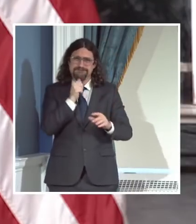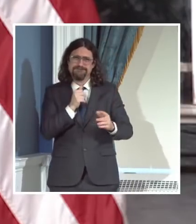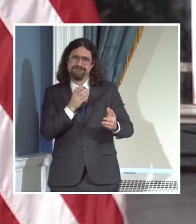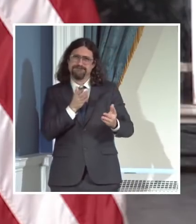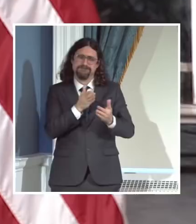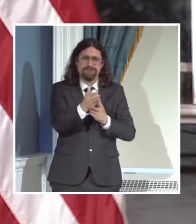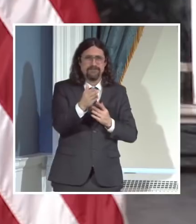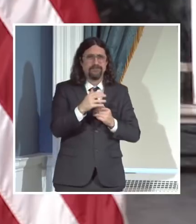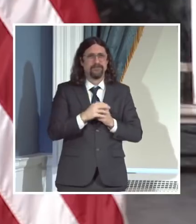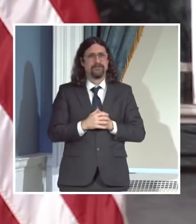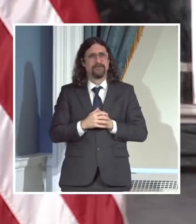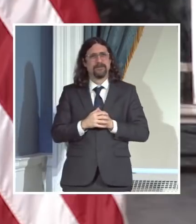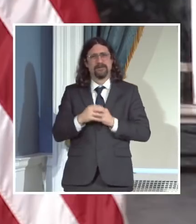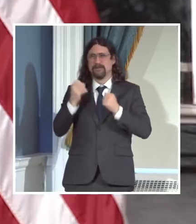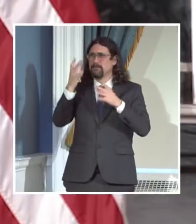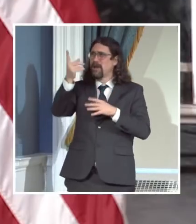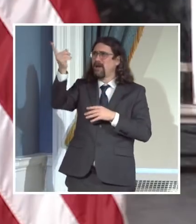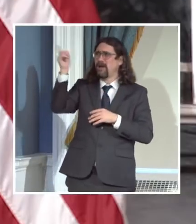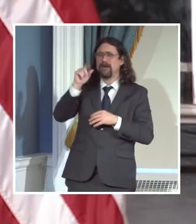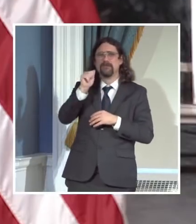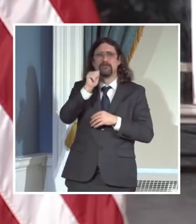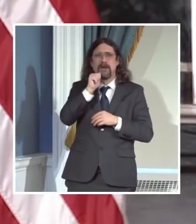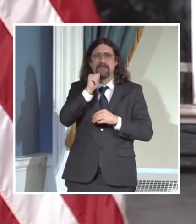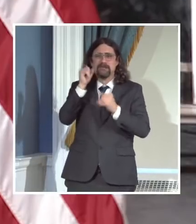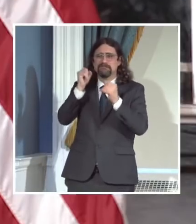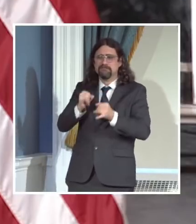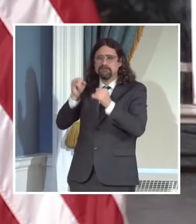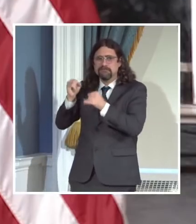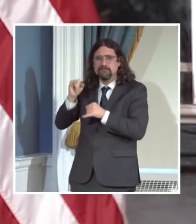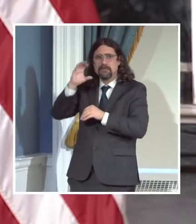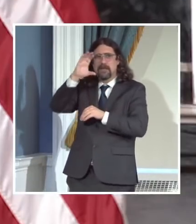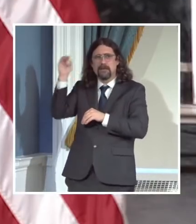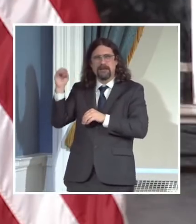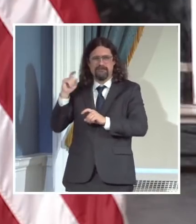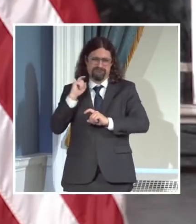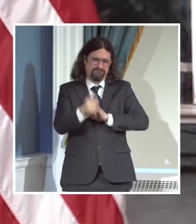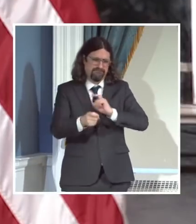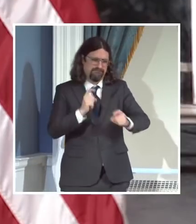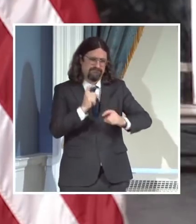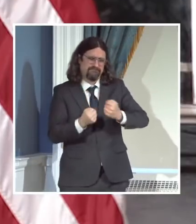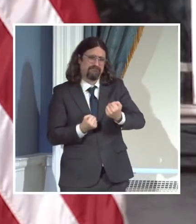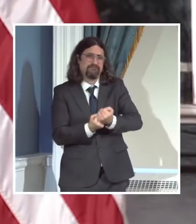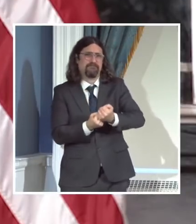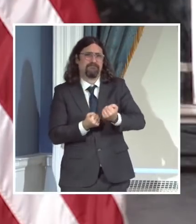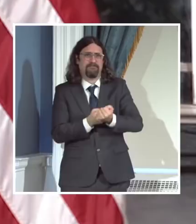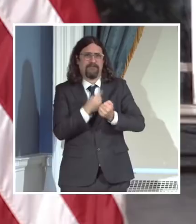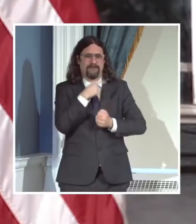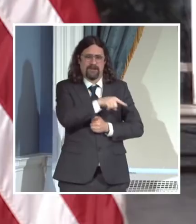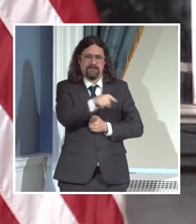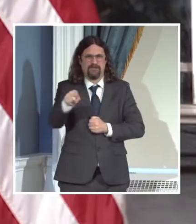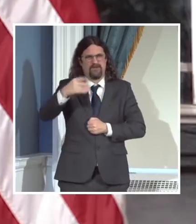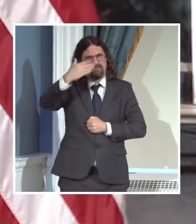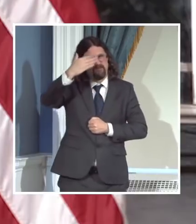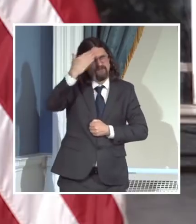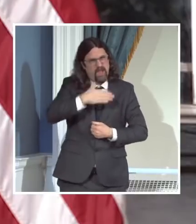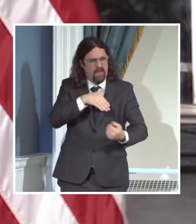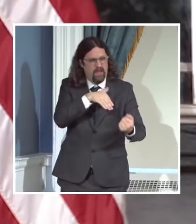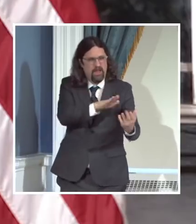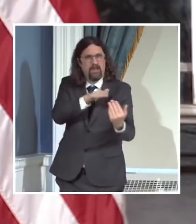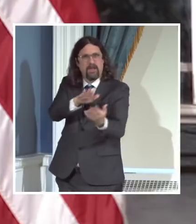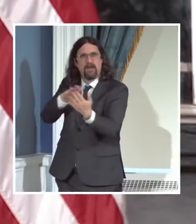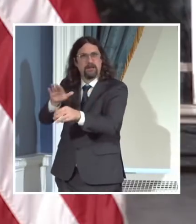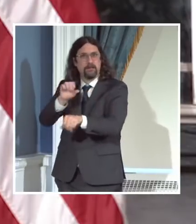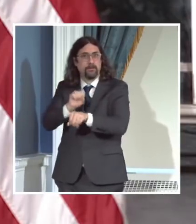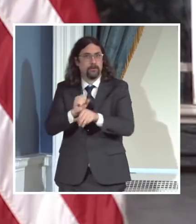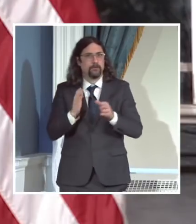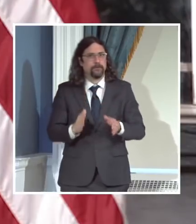much to help our frontline heroes. What's happening now at the Brooklyn Navy Yard is an example. It